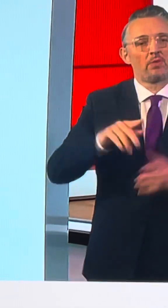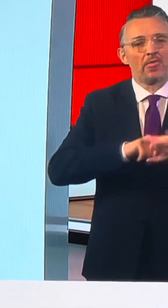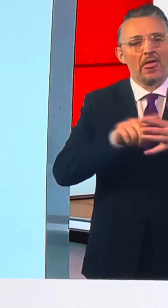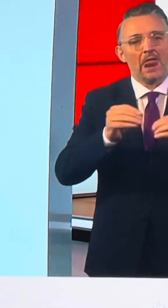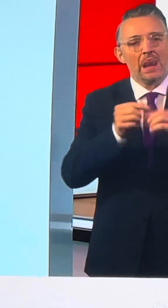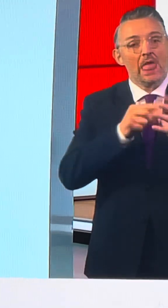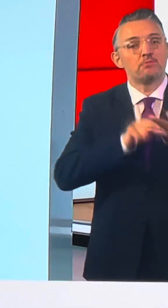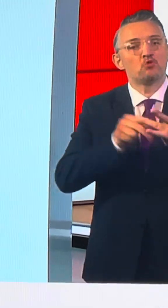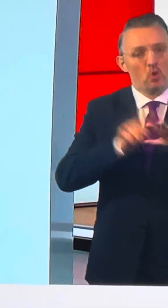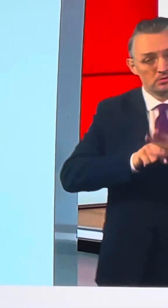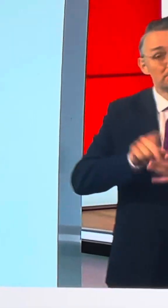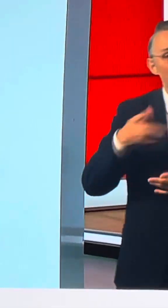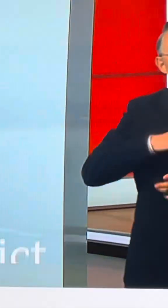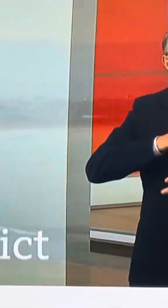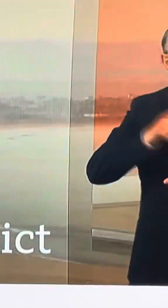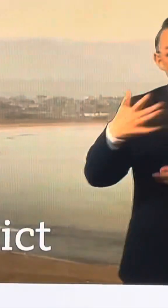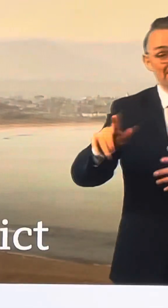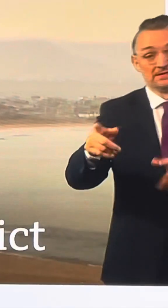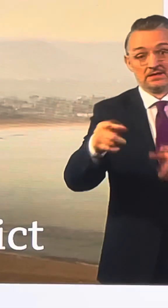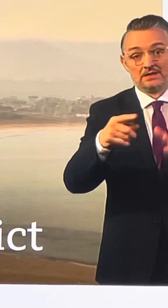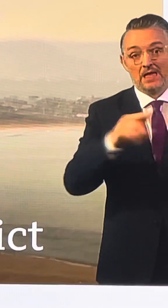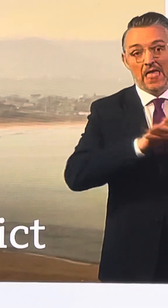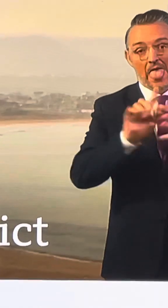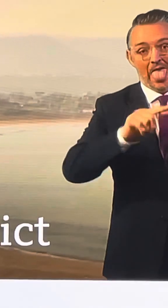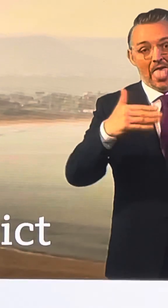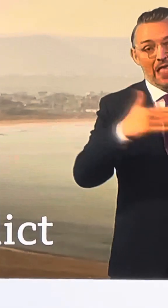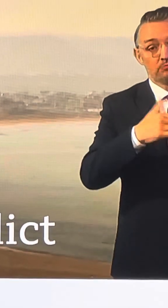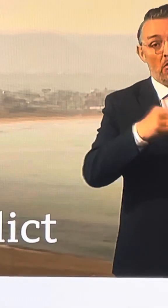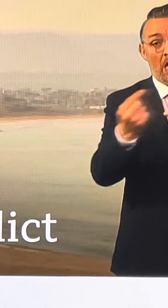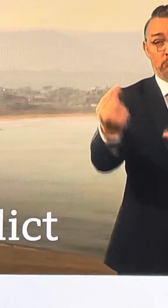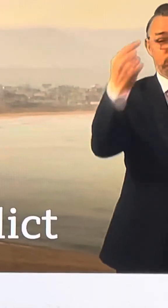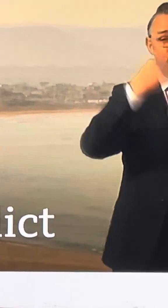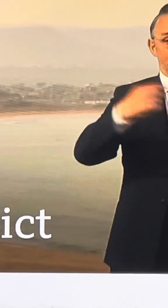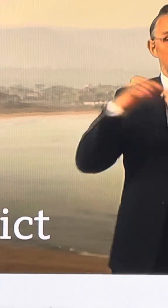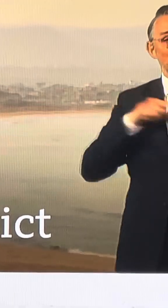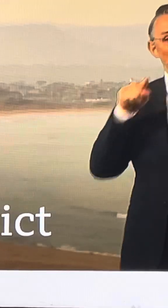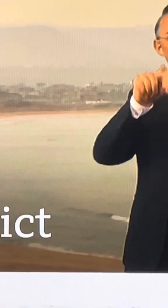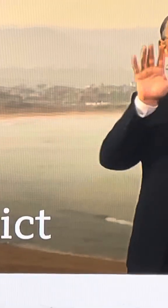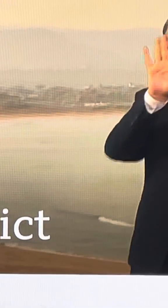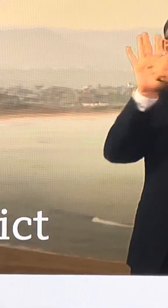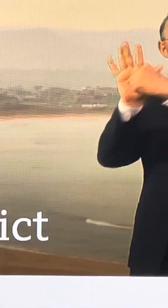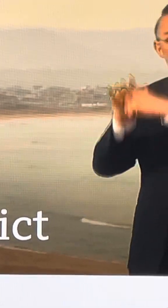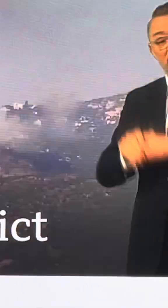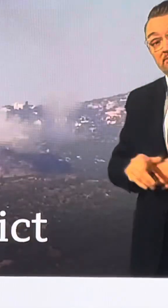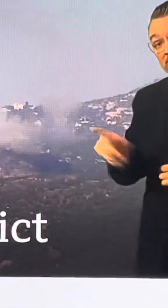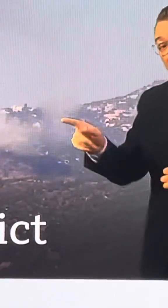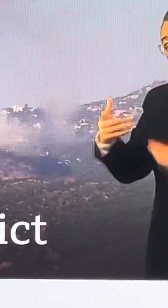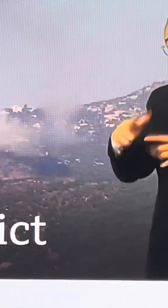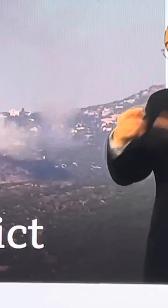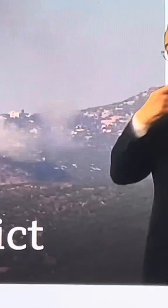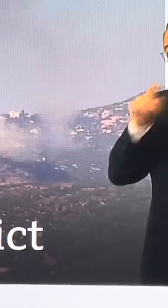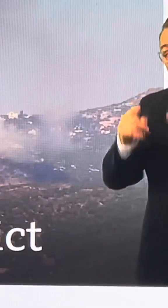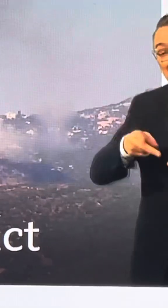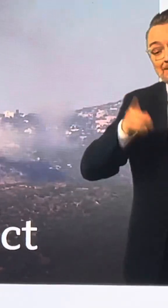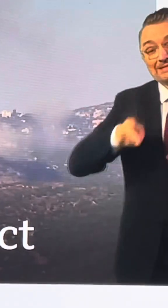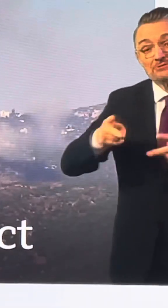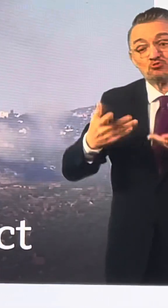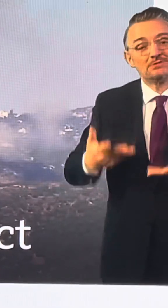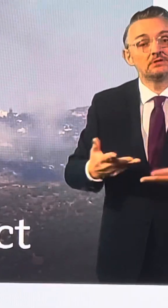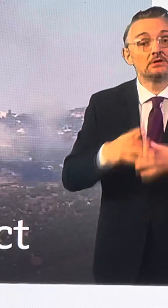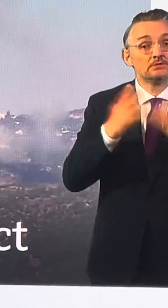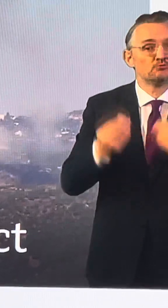Hezbollah missile aimed at Tel Aviv. The Lebanese Health Ministry says 22 people have been killed